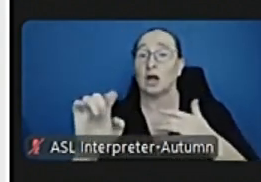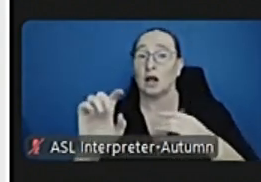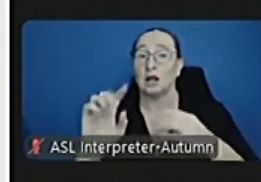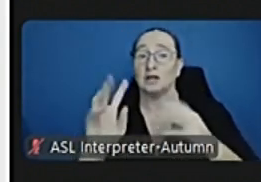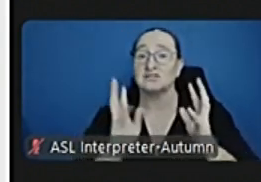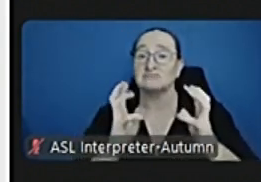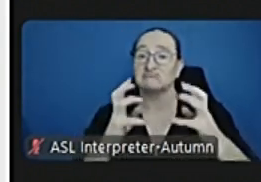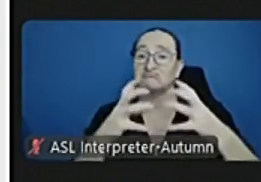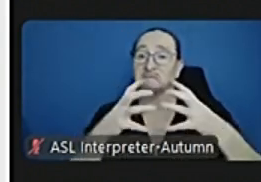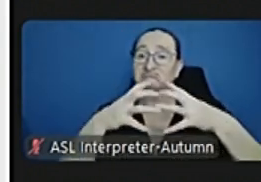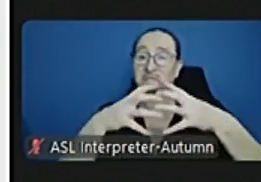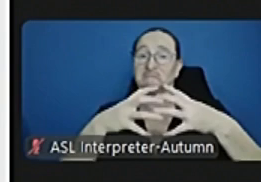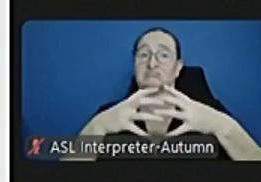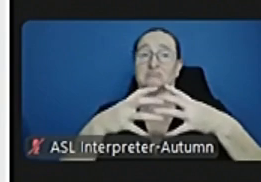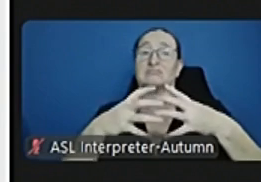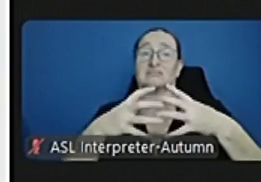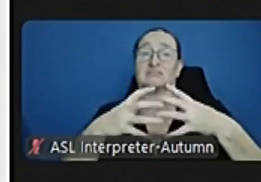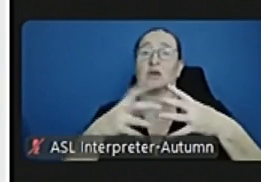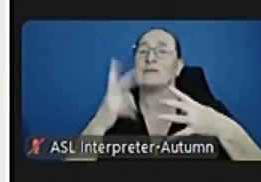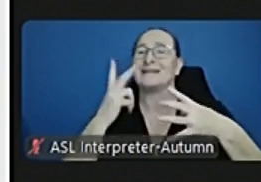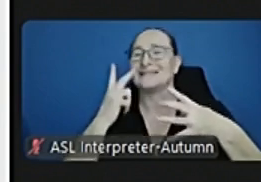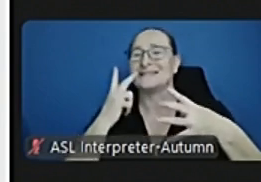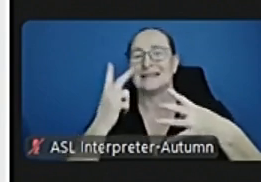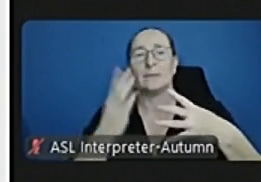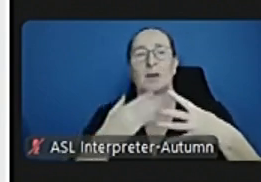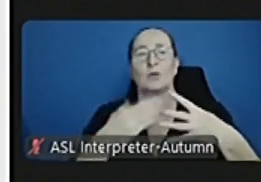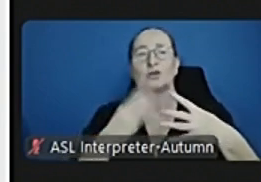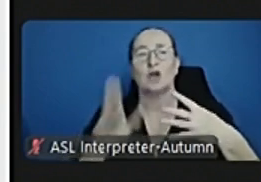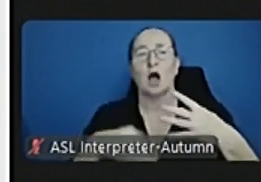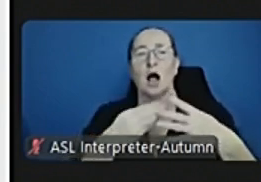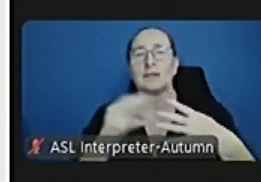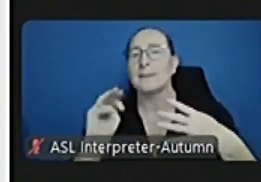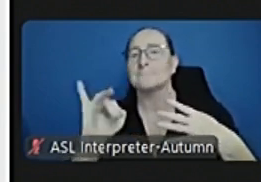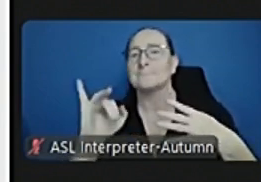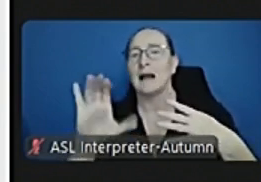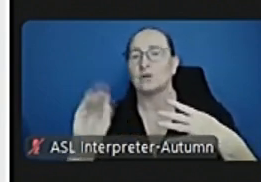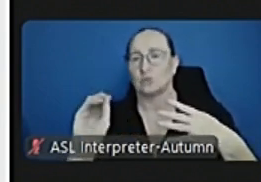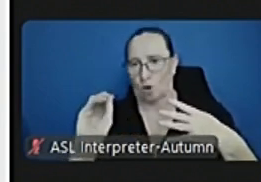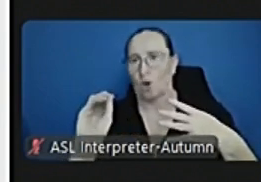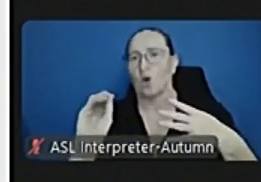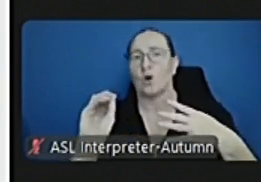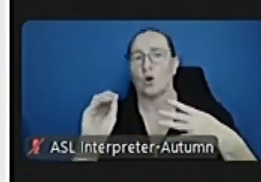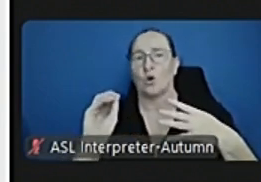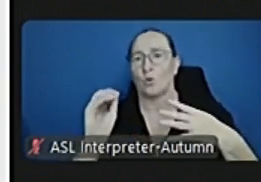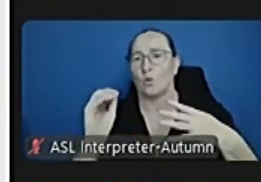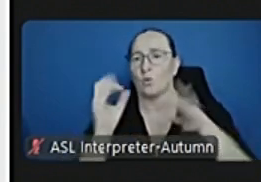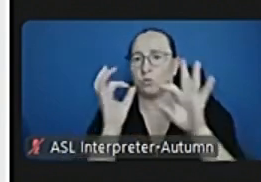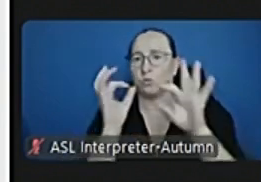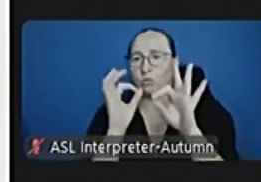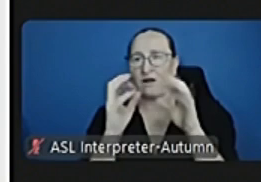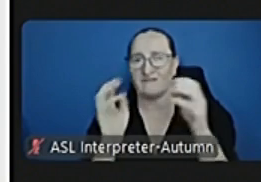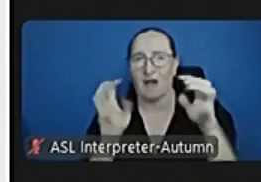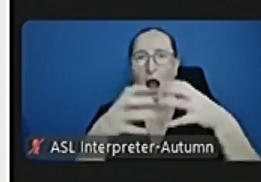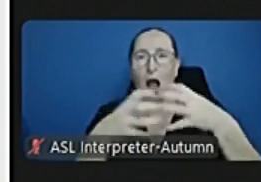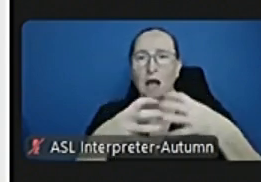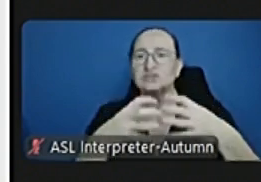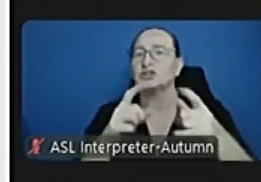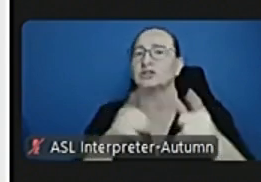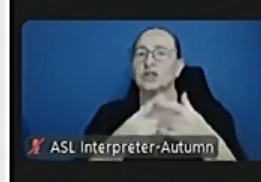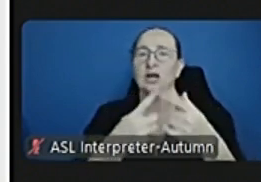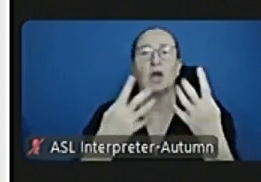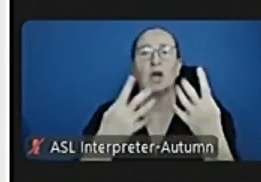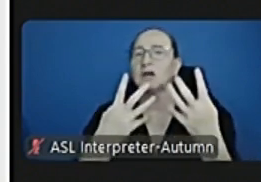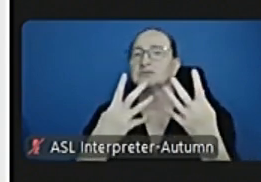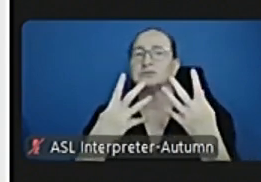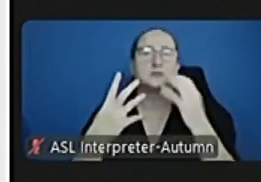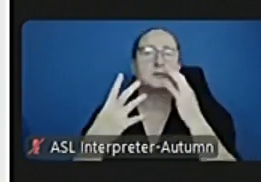in almost all aging brains, is the microvascular changes that come with, just wear and tear of the arteries in the brain.